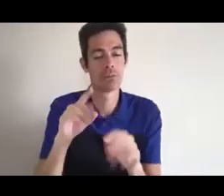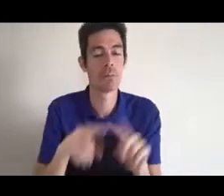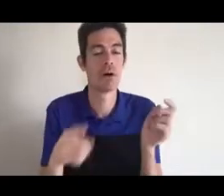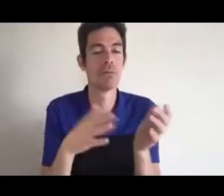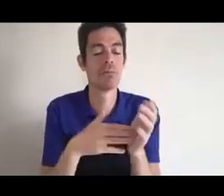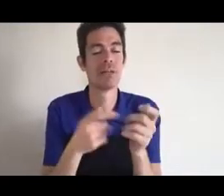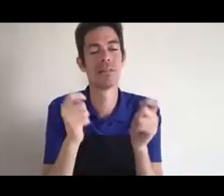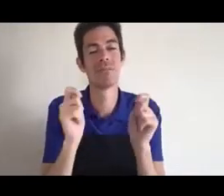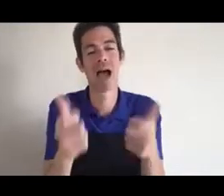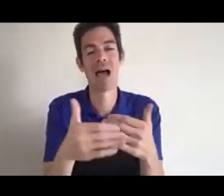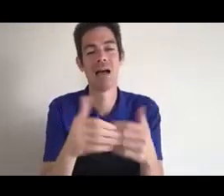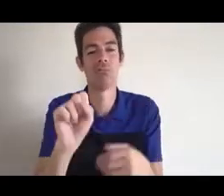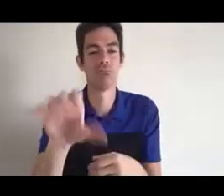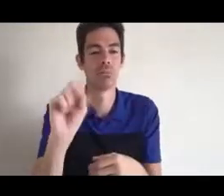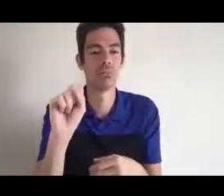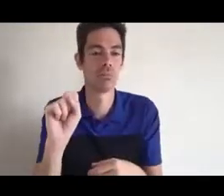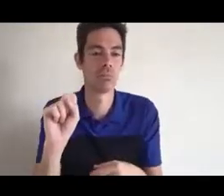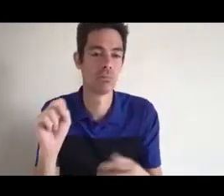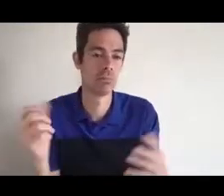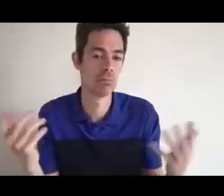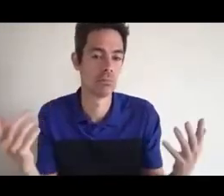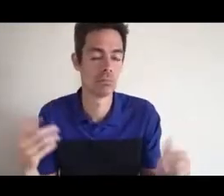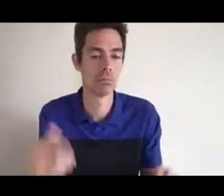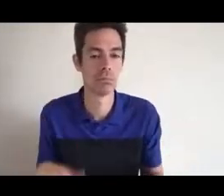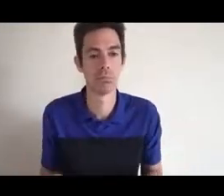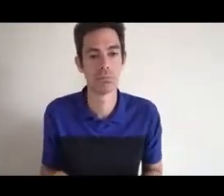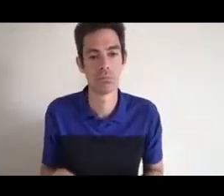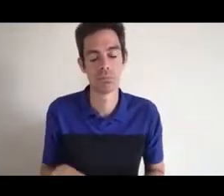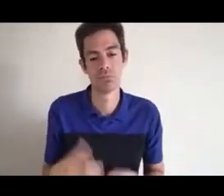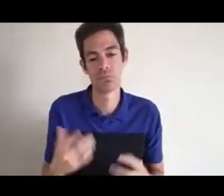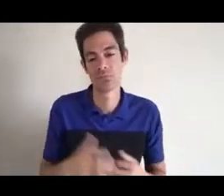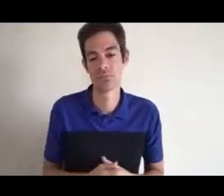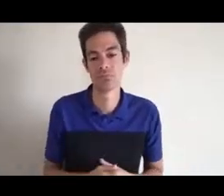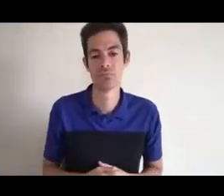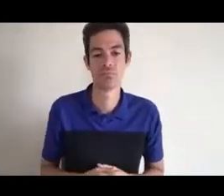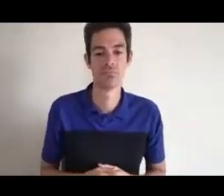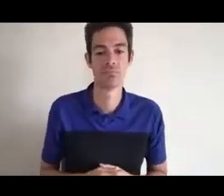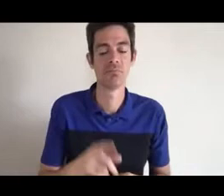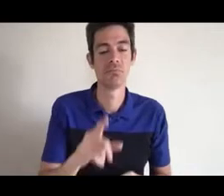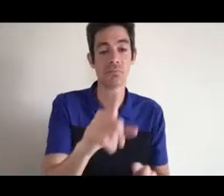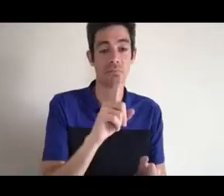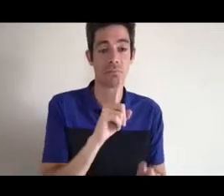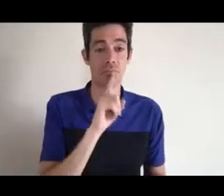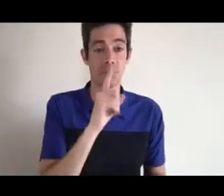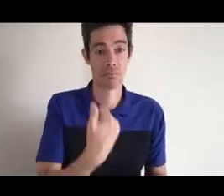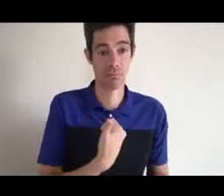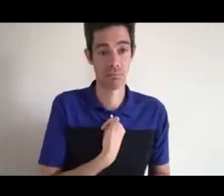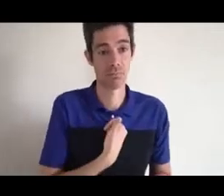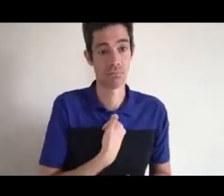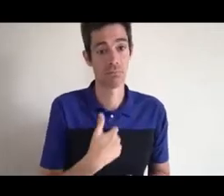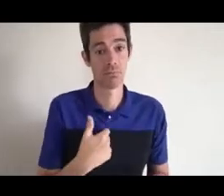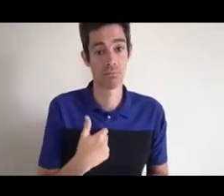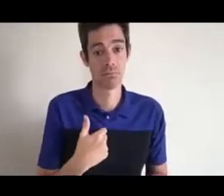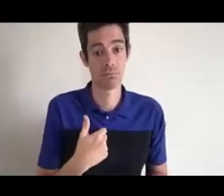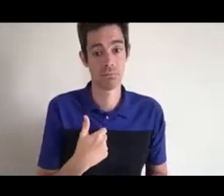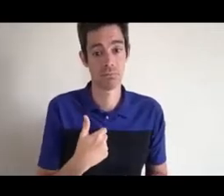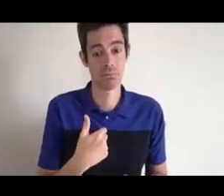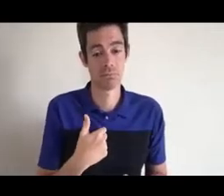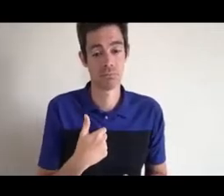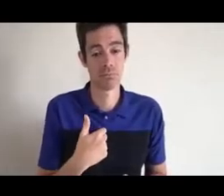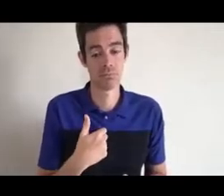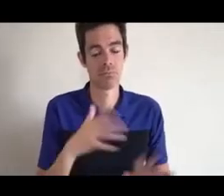and their children, you can, but it's easier sometimes just to say children of deaf adults. And